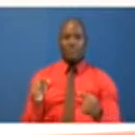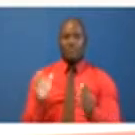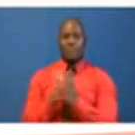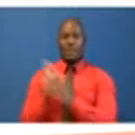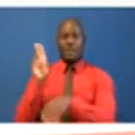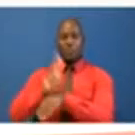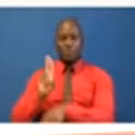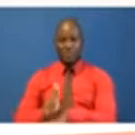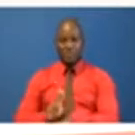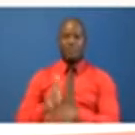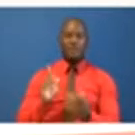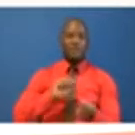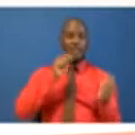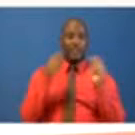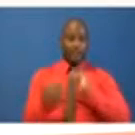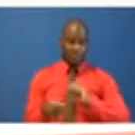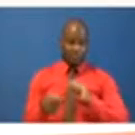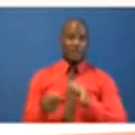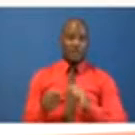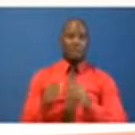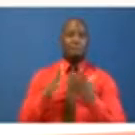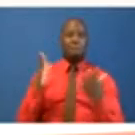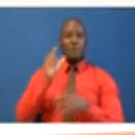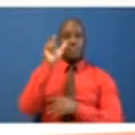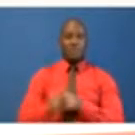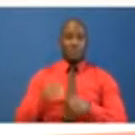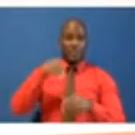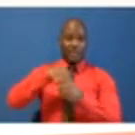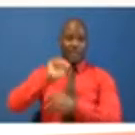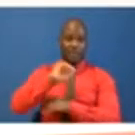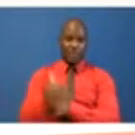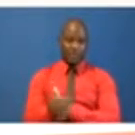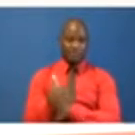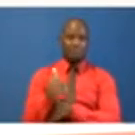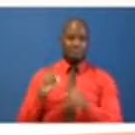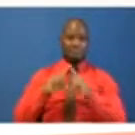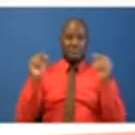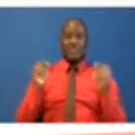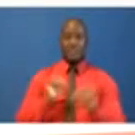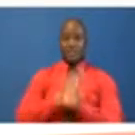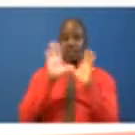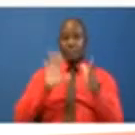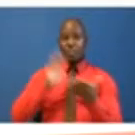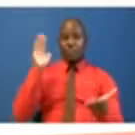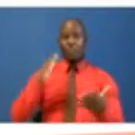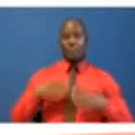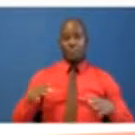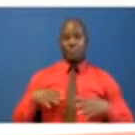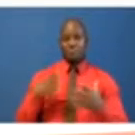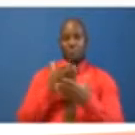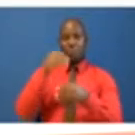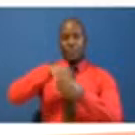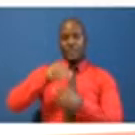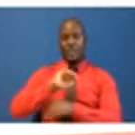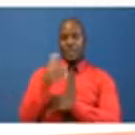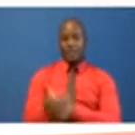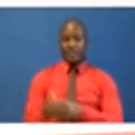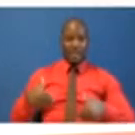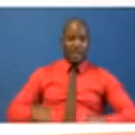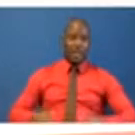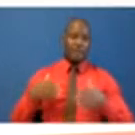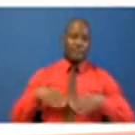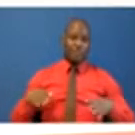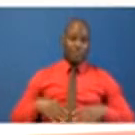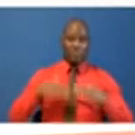expenditure versus transformation it's a big question within the city and like you rightly put it majority of the population within the city are young